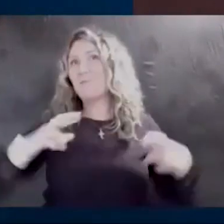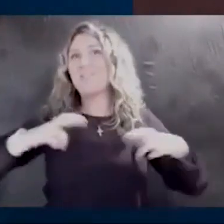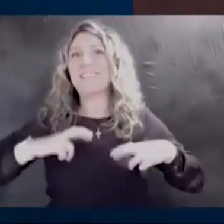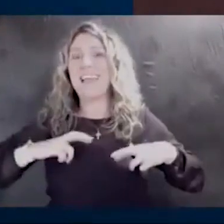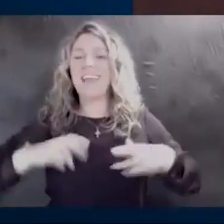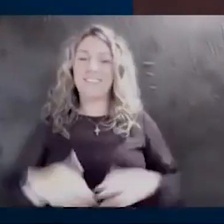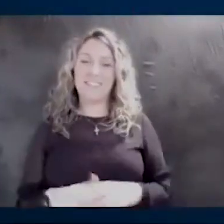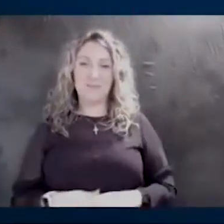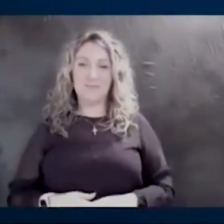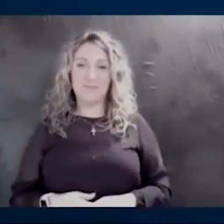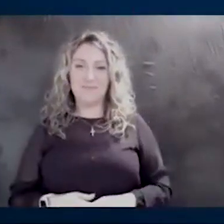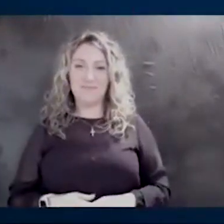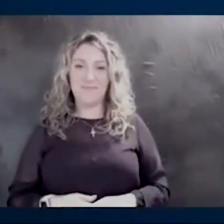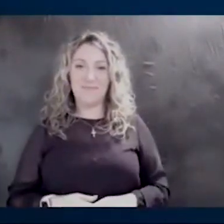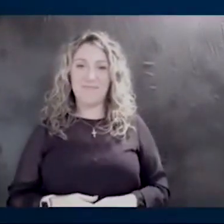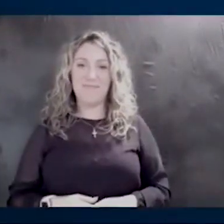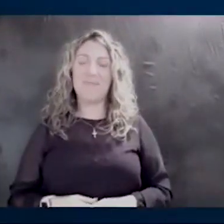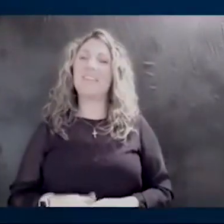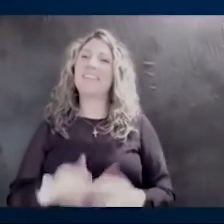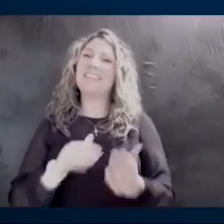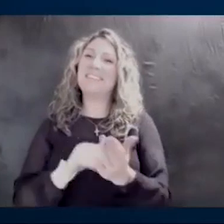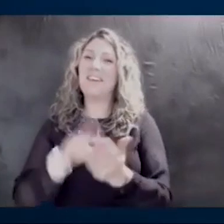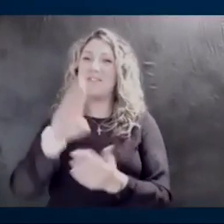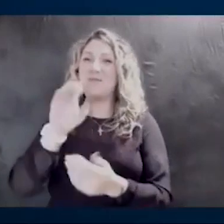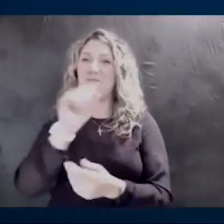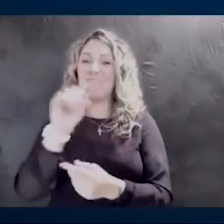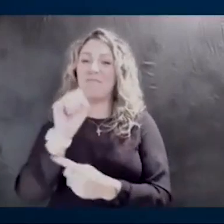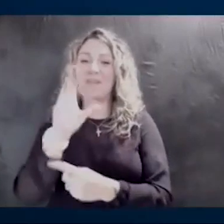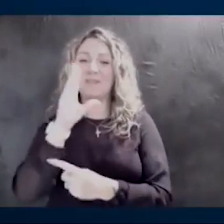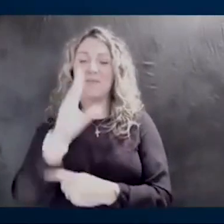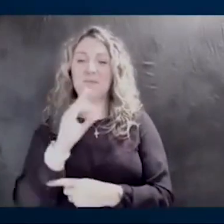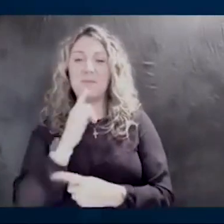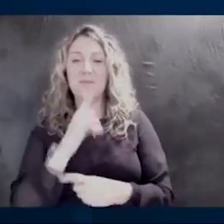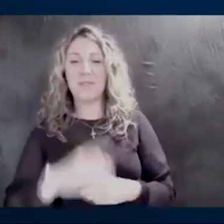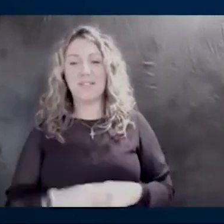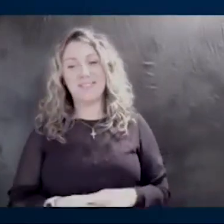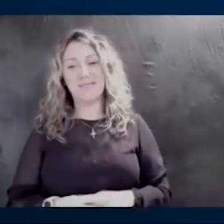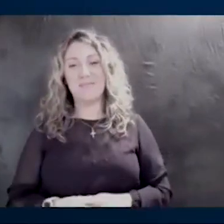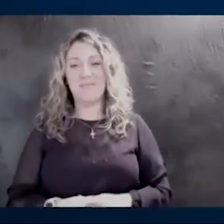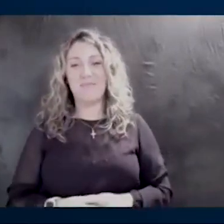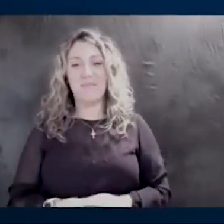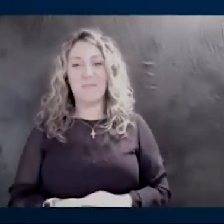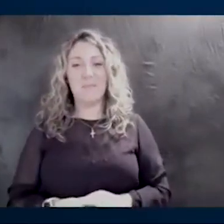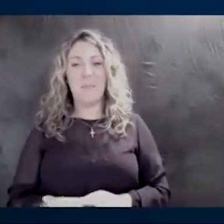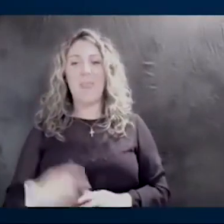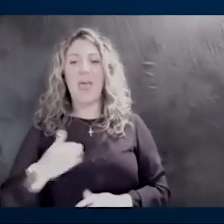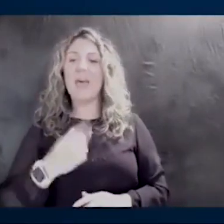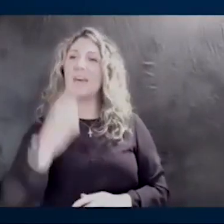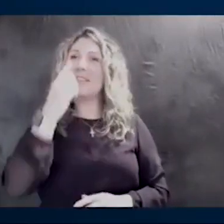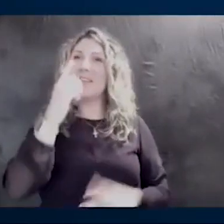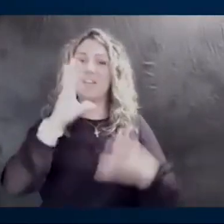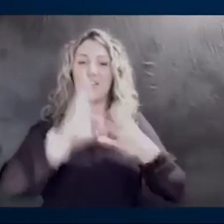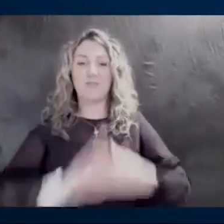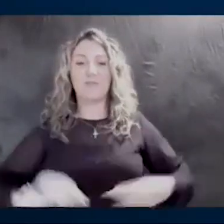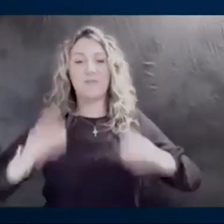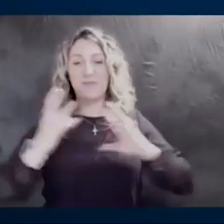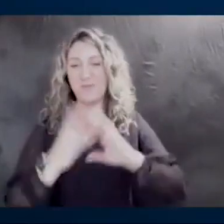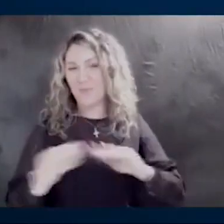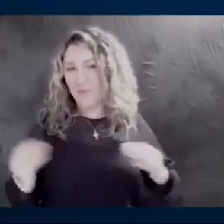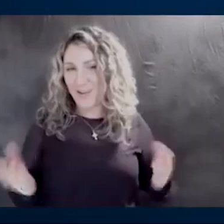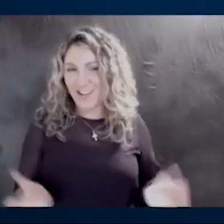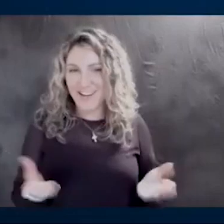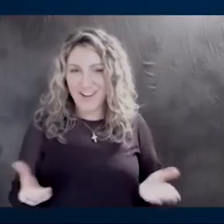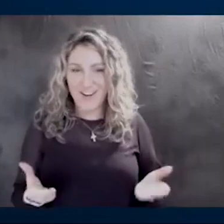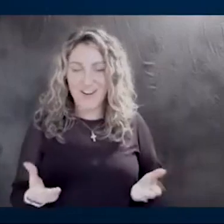No, Dr. Botch, you will be missed. And I think there's a story here of having